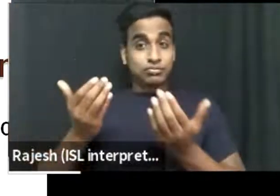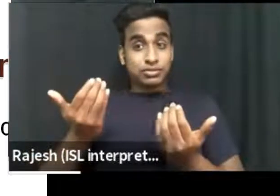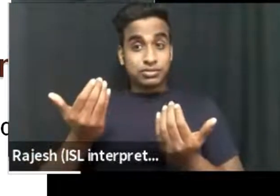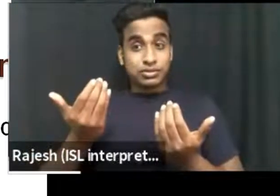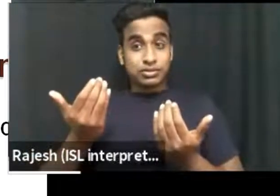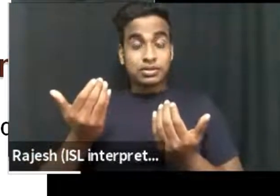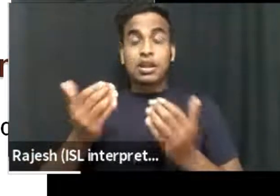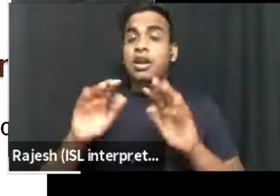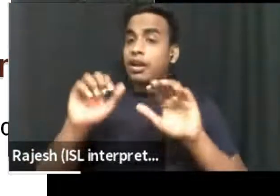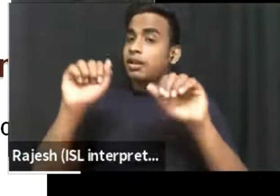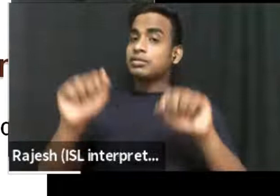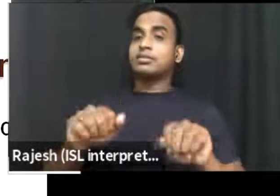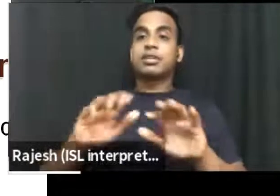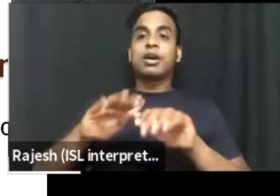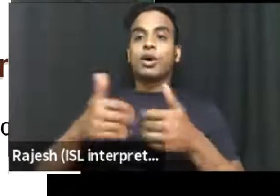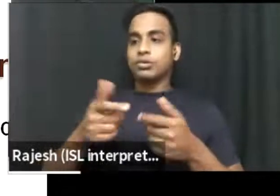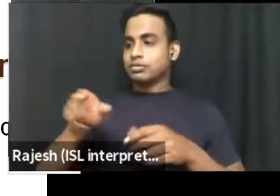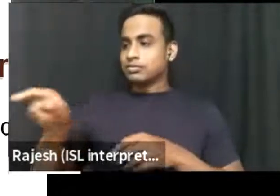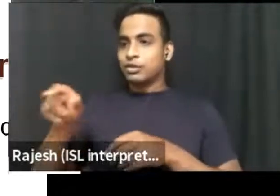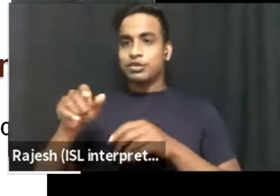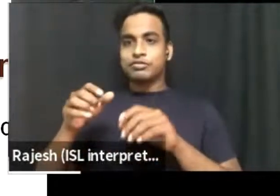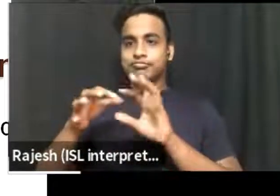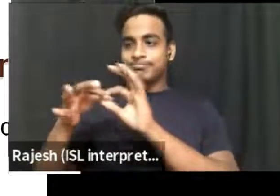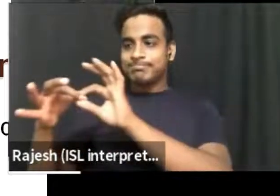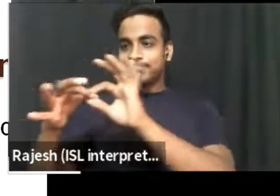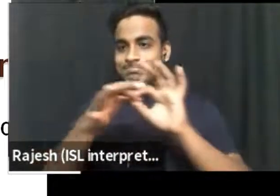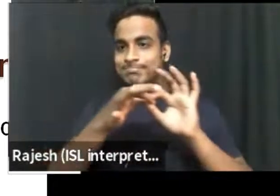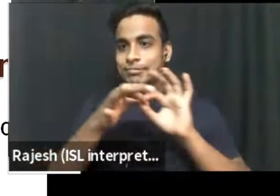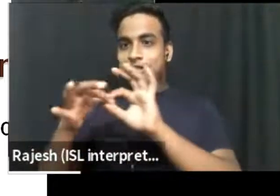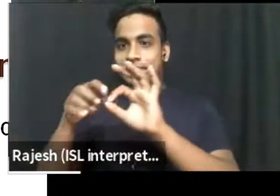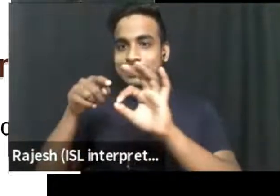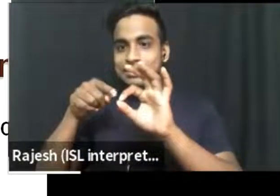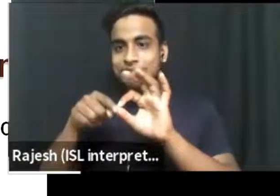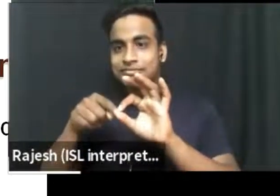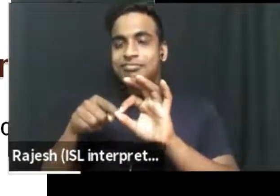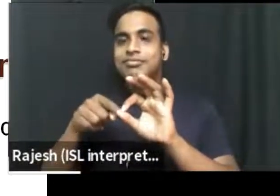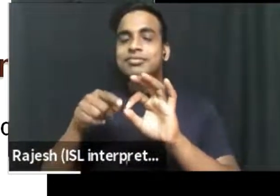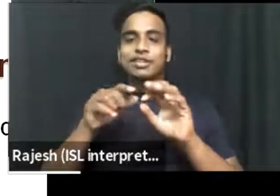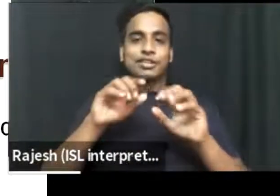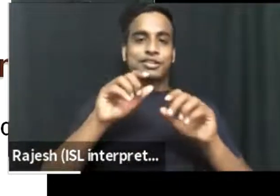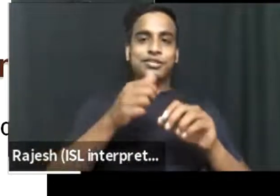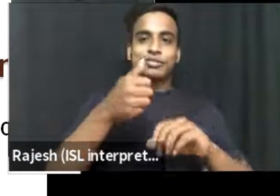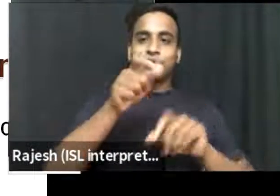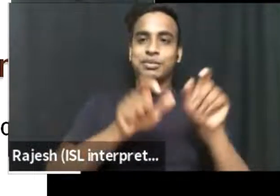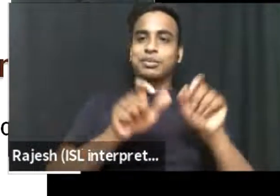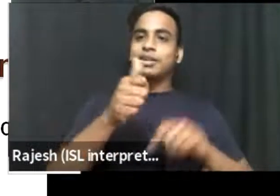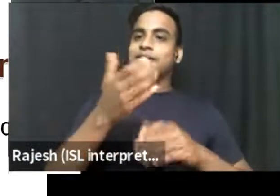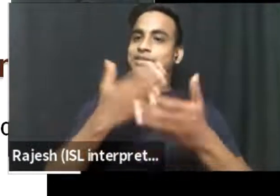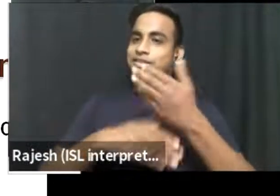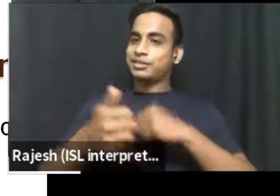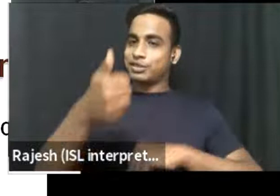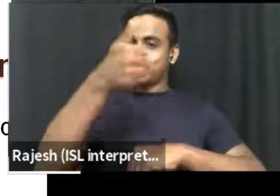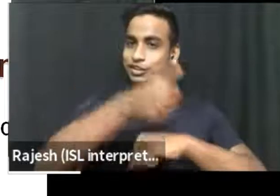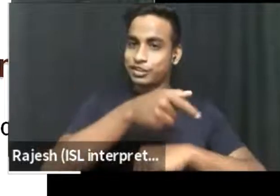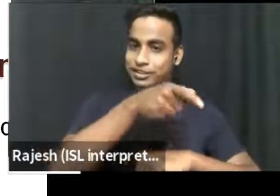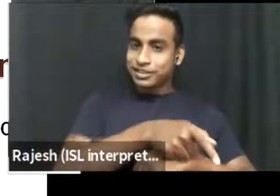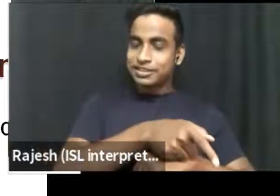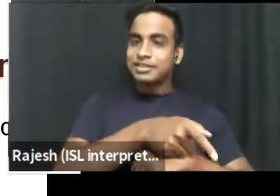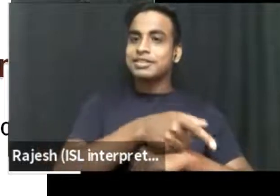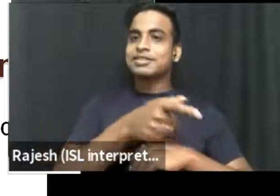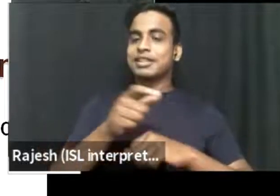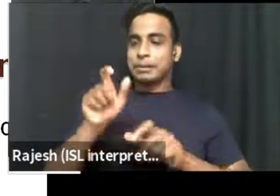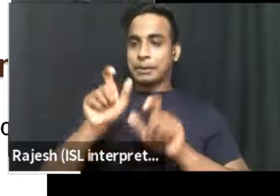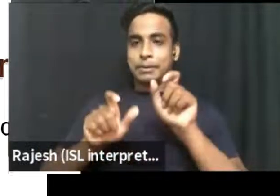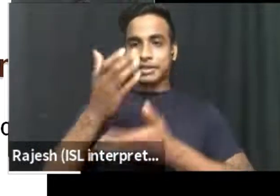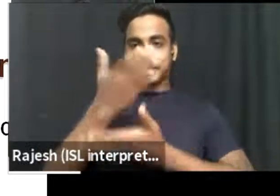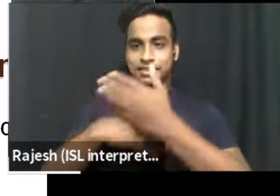mainly through the organizations of people with disabilities, because of their involvement, because they